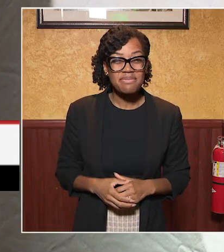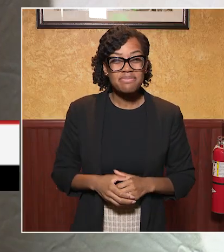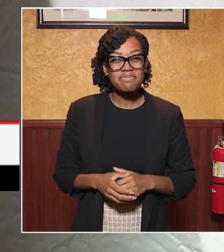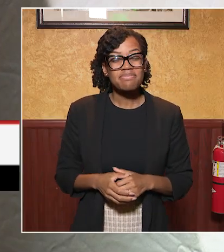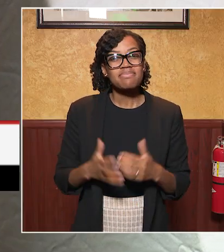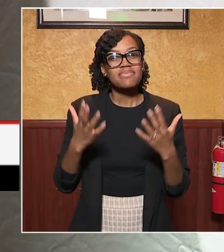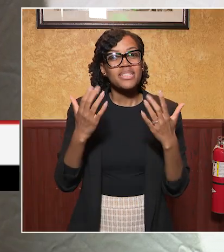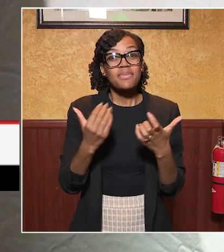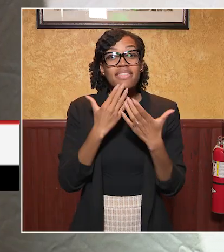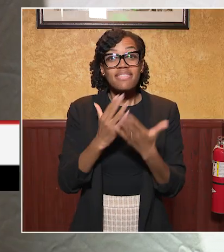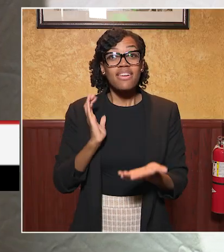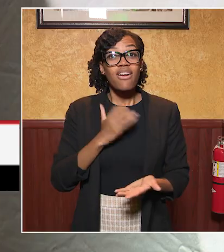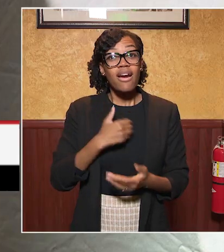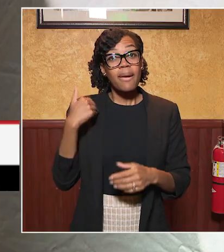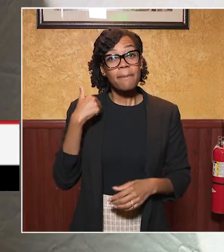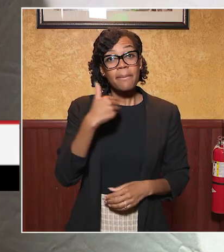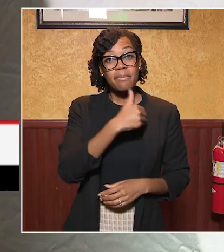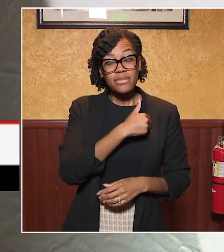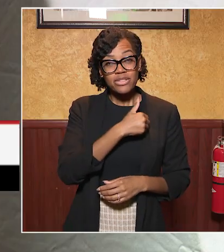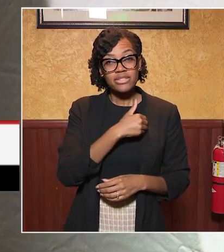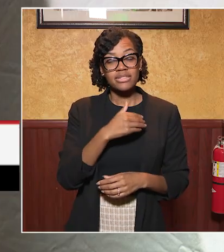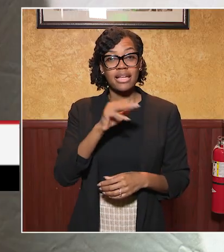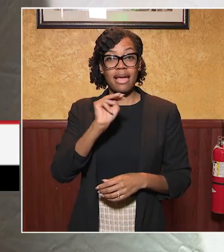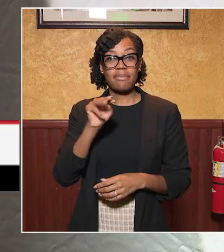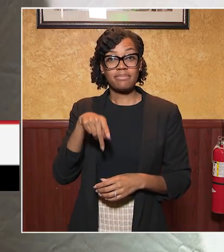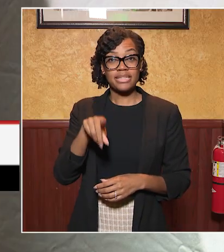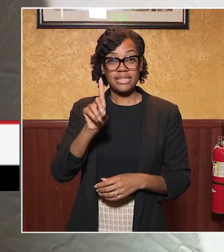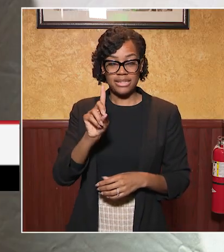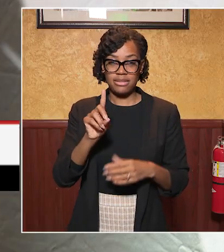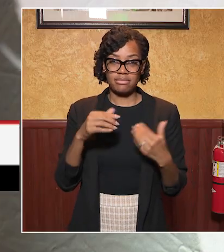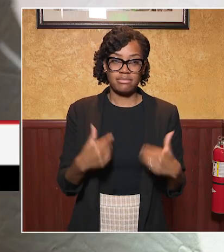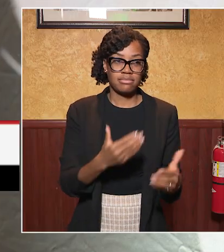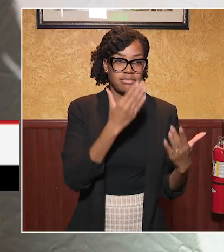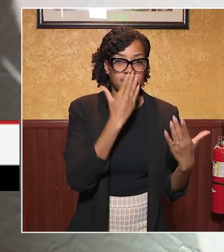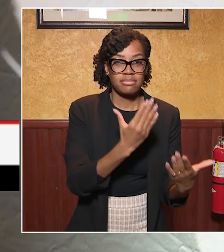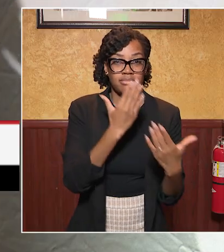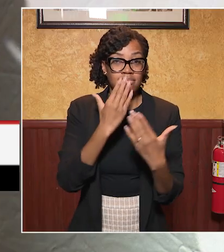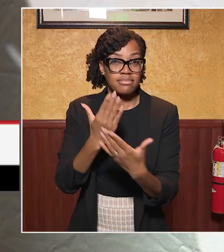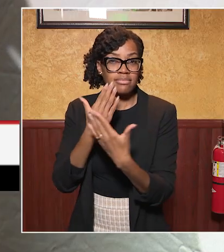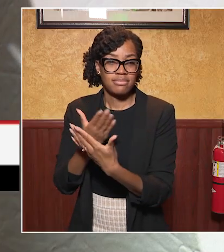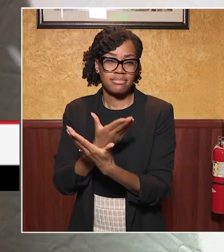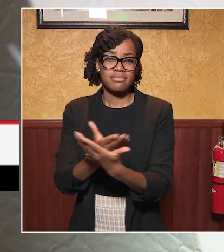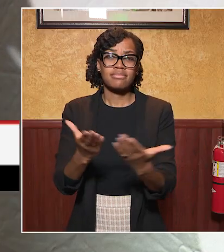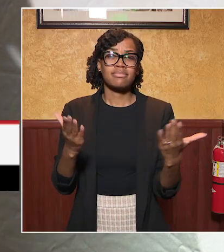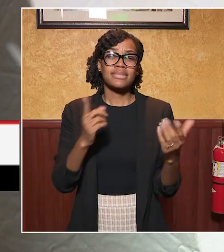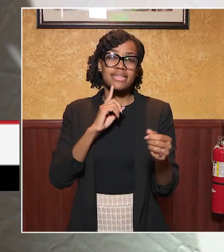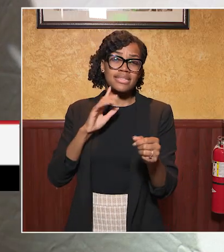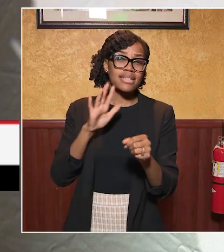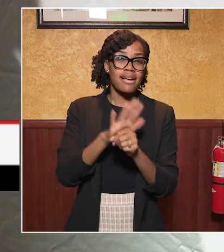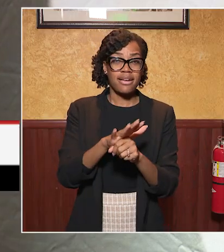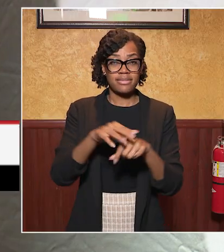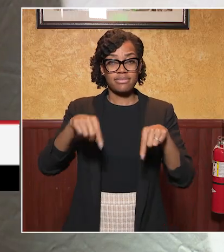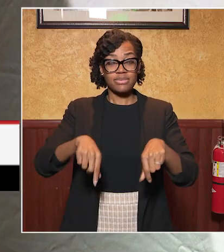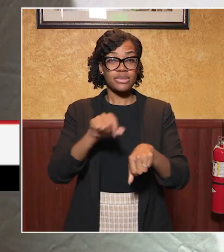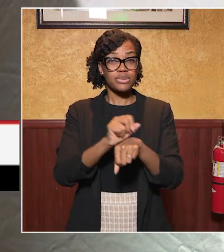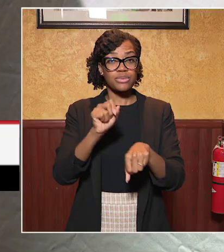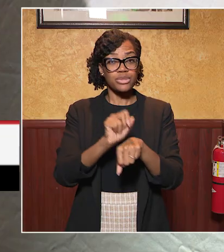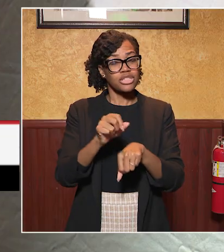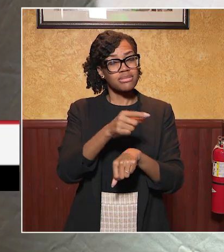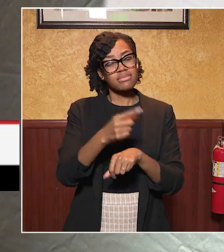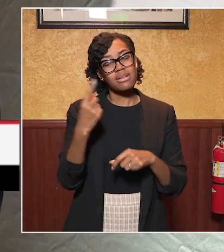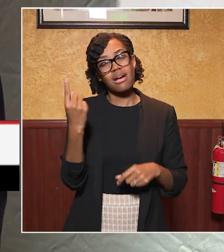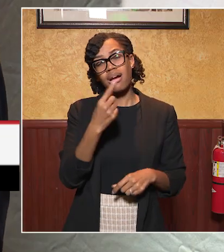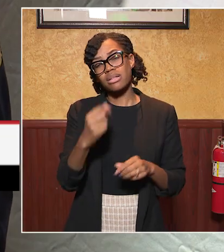to thank our members of the Metropolitan Police Department. Their dedication to this work simply never